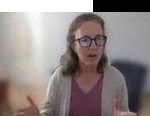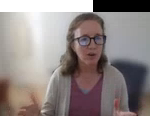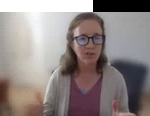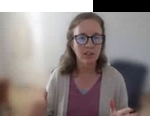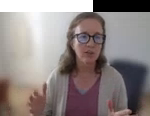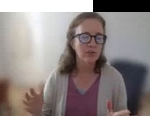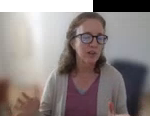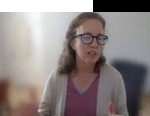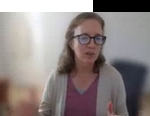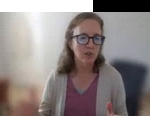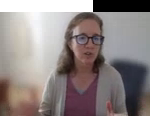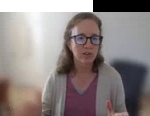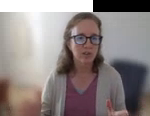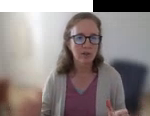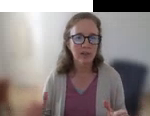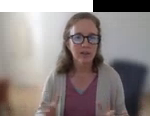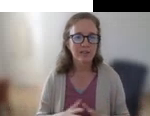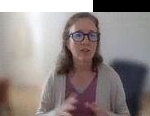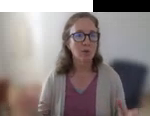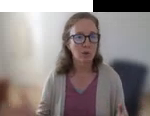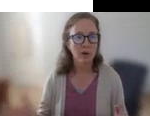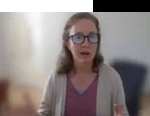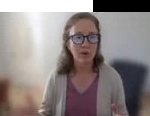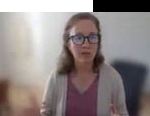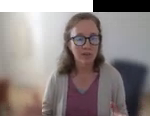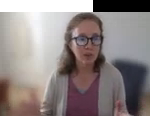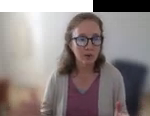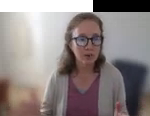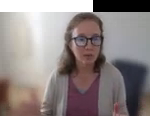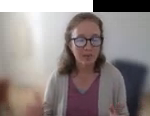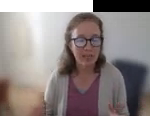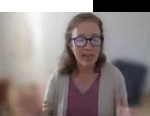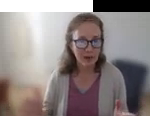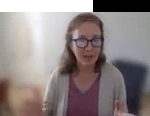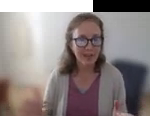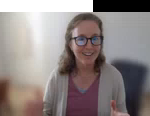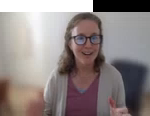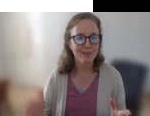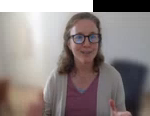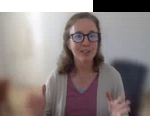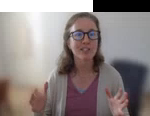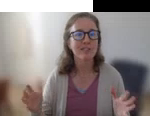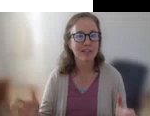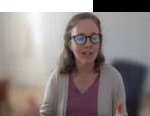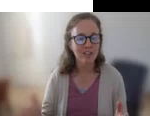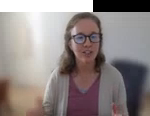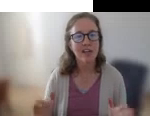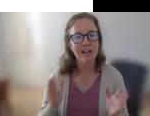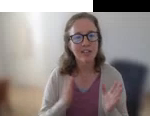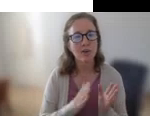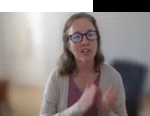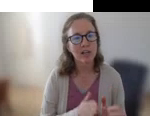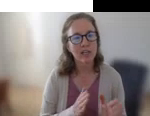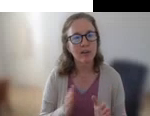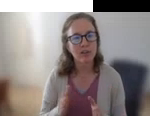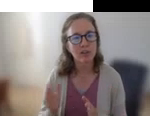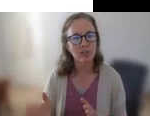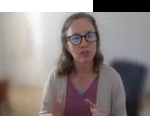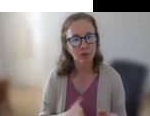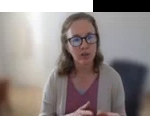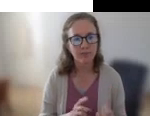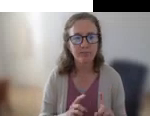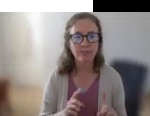a 1 hour video, it's very difficult to sit through a 1 hour video anyway, especially of a lecture. And so I try